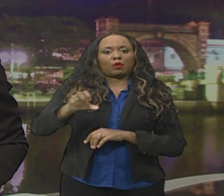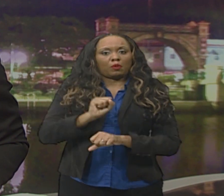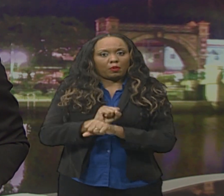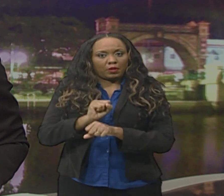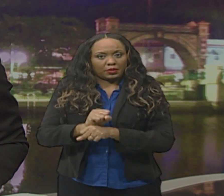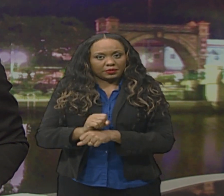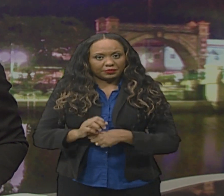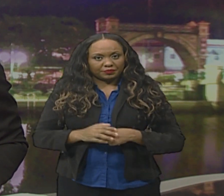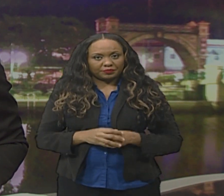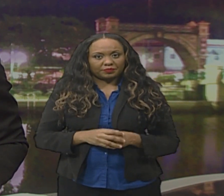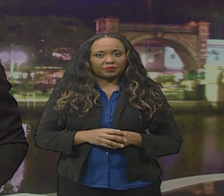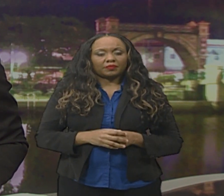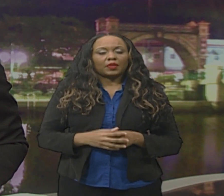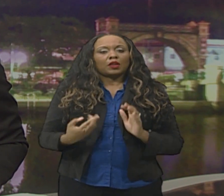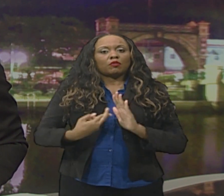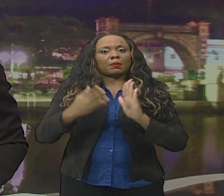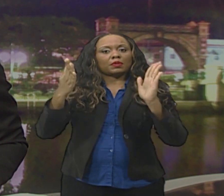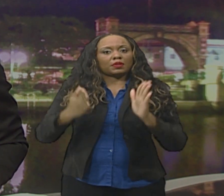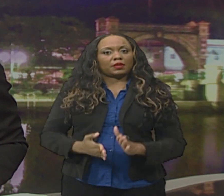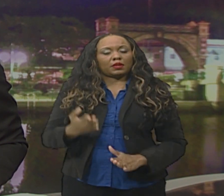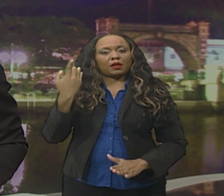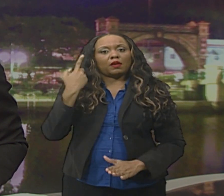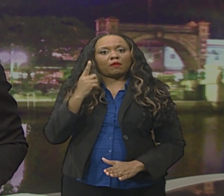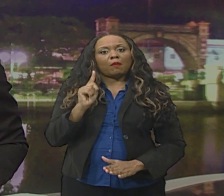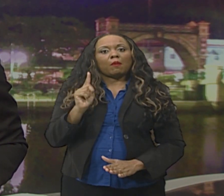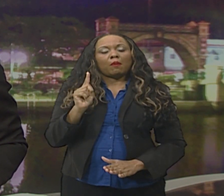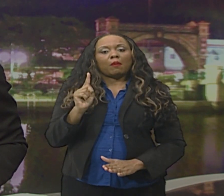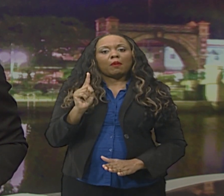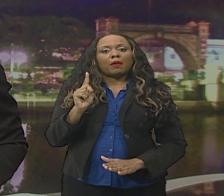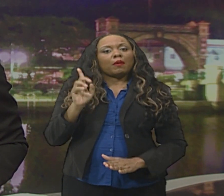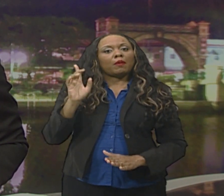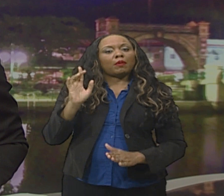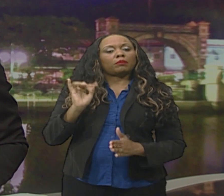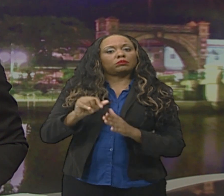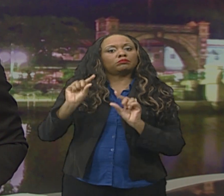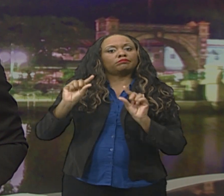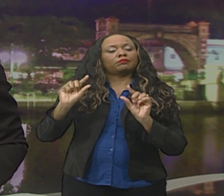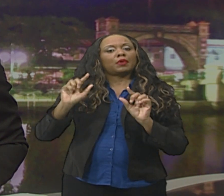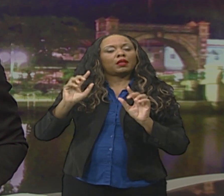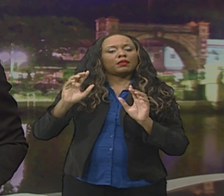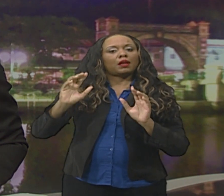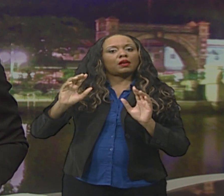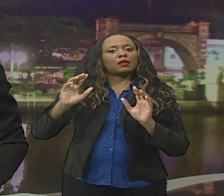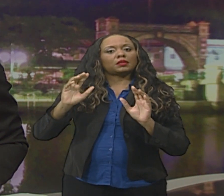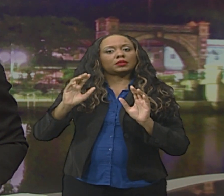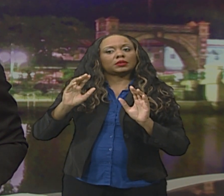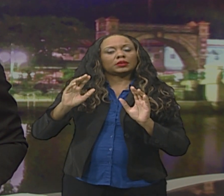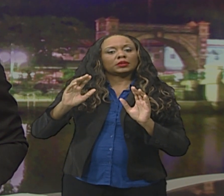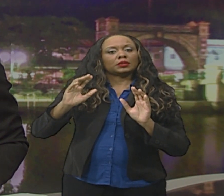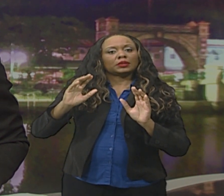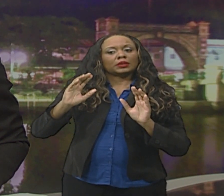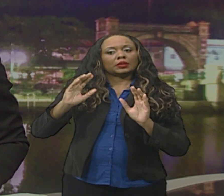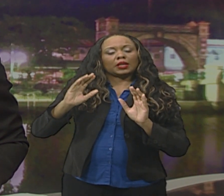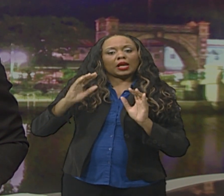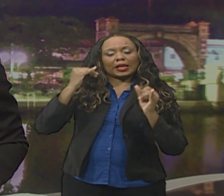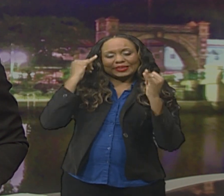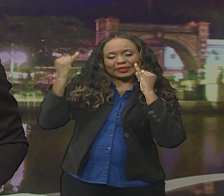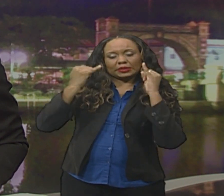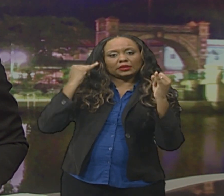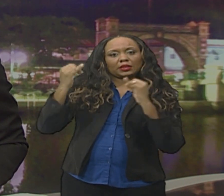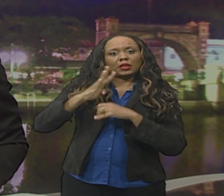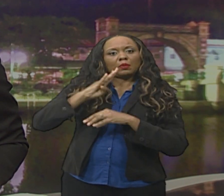Comachon. Speaking during a press conference at the Ministry of Foreign Affairs on the outcomes of this year's government meeting,